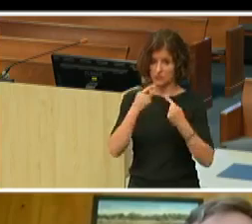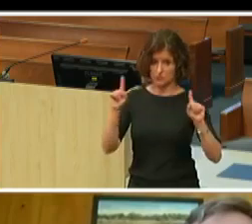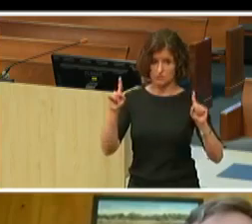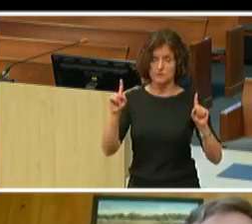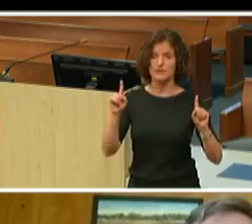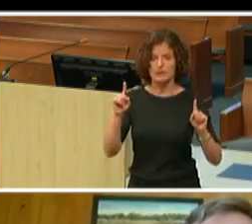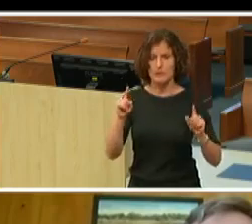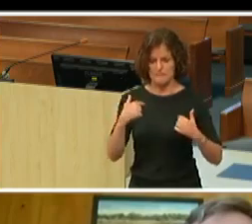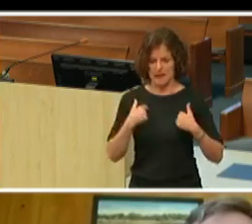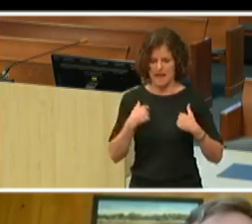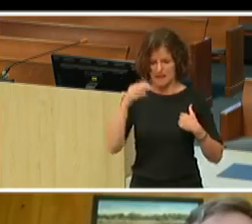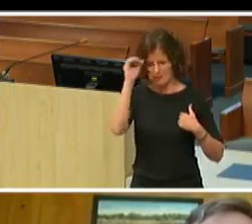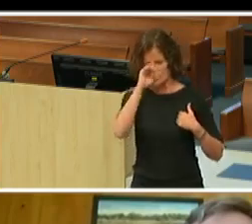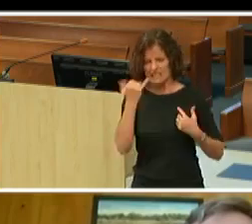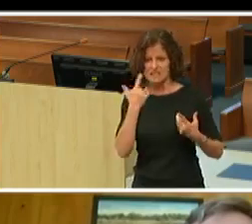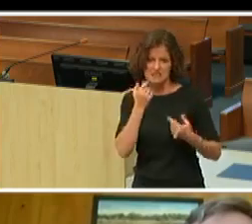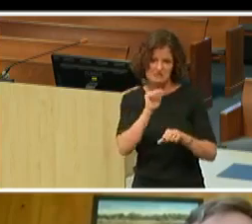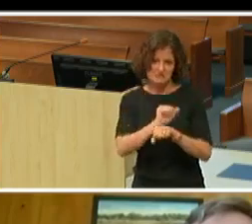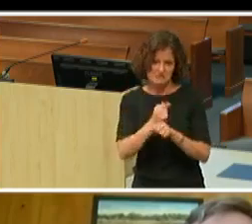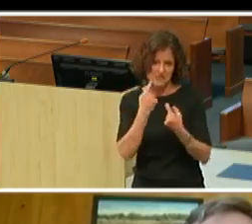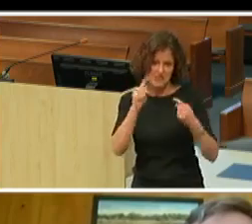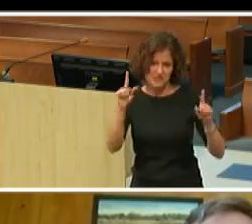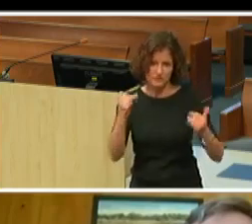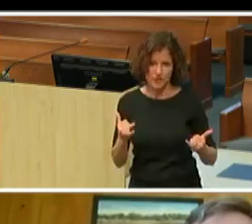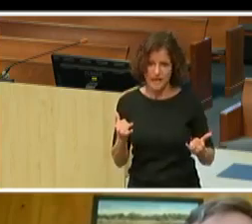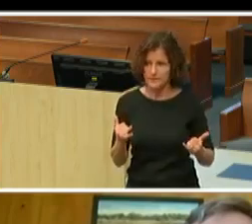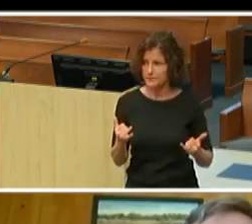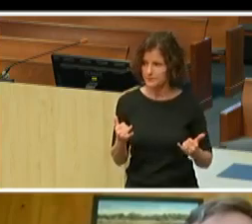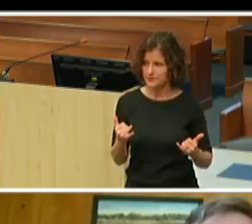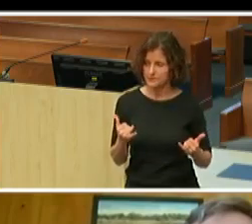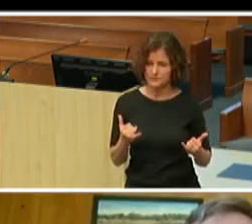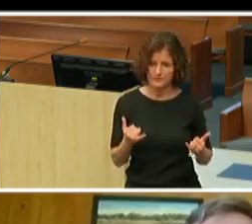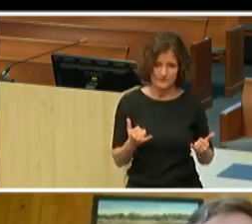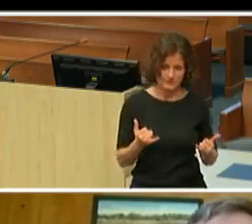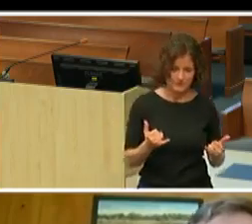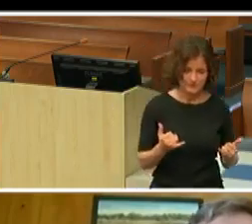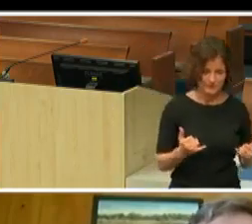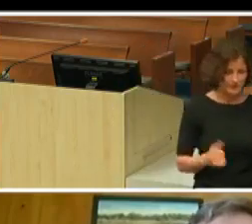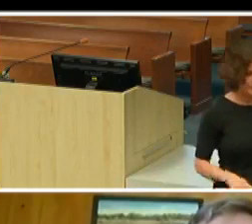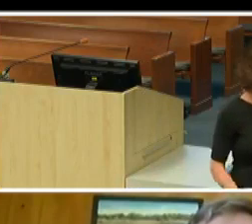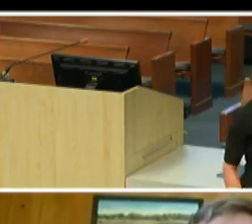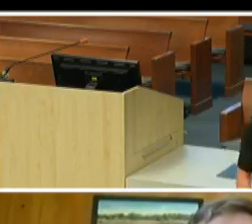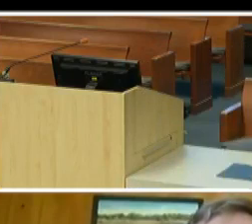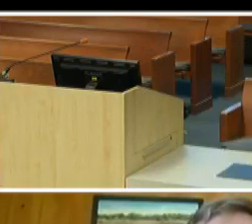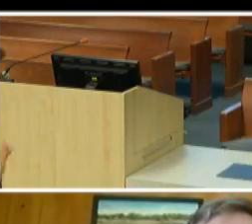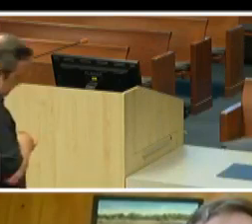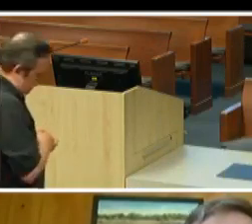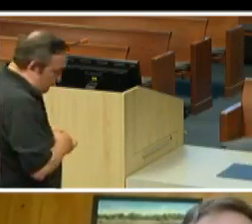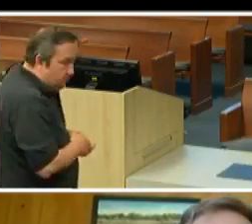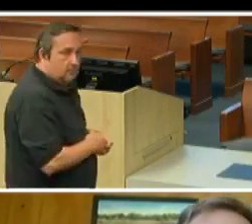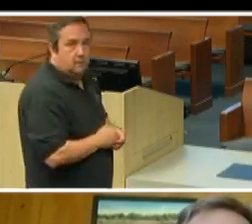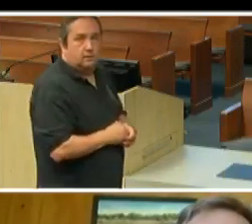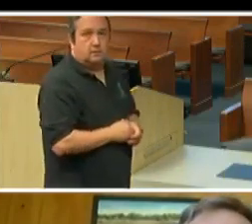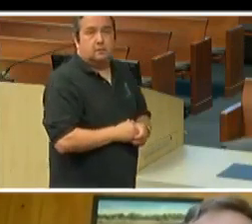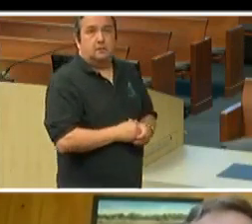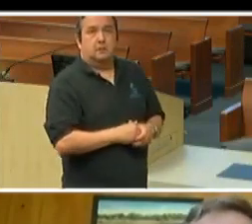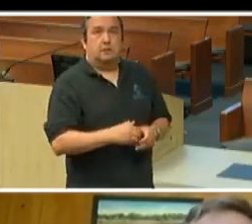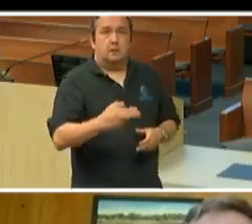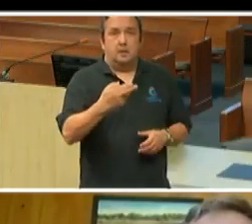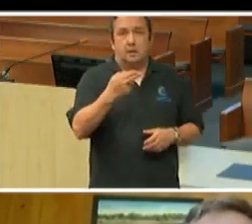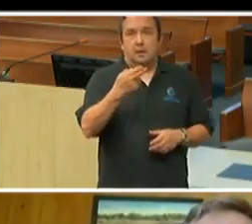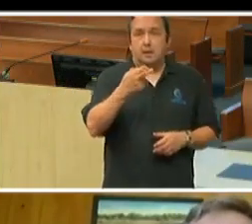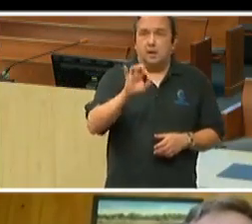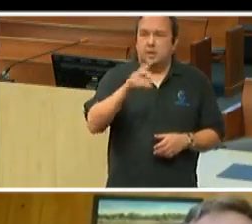think it is working. So, Hutch, may I? Yeah. Mm-hmm. I also spoke with folks at